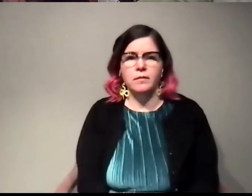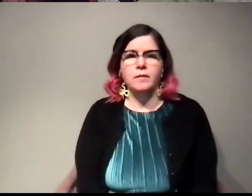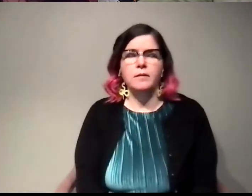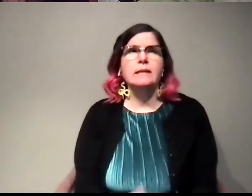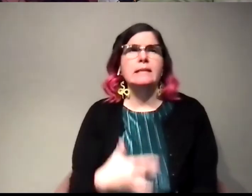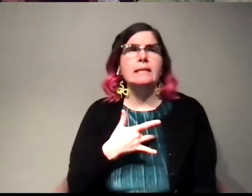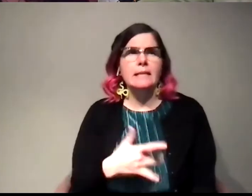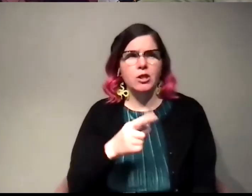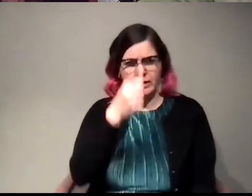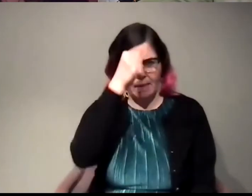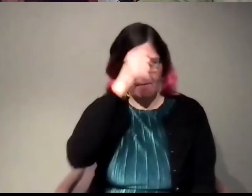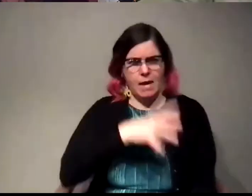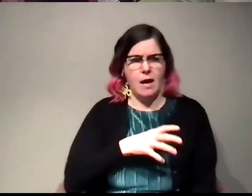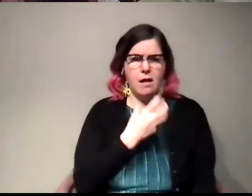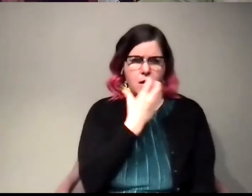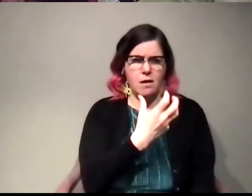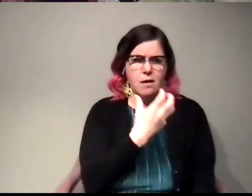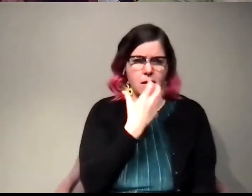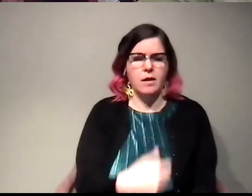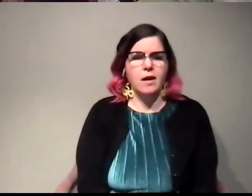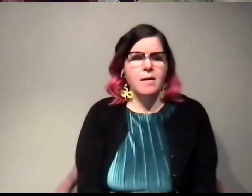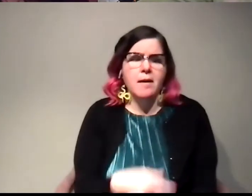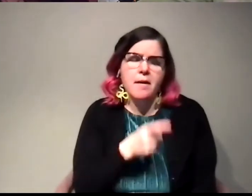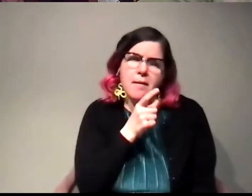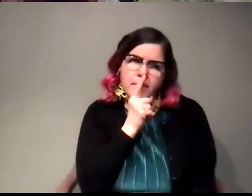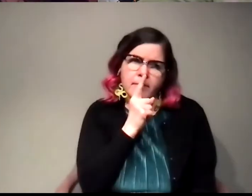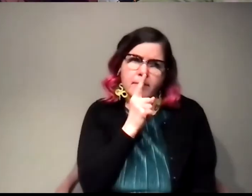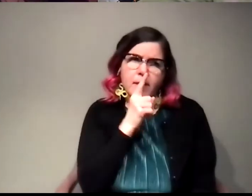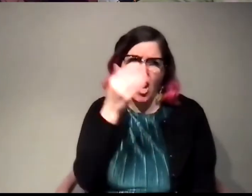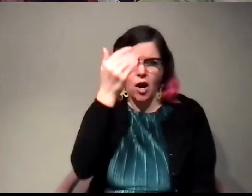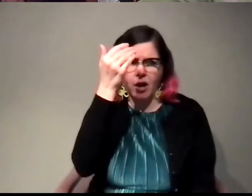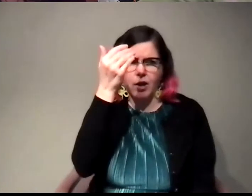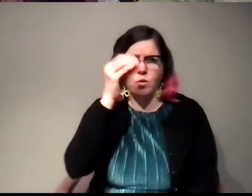Typically, it is just the male frogs. I actually can't say that I know exclusively